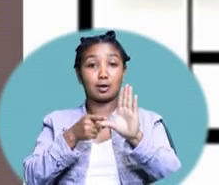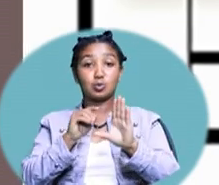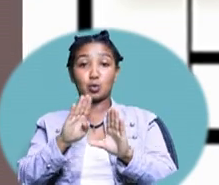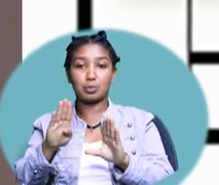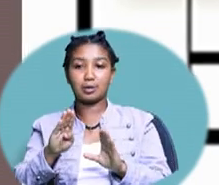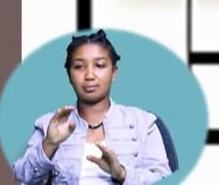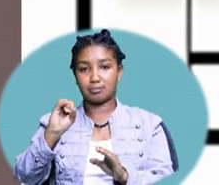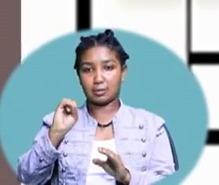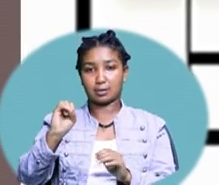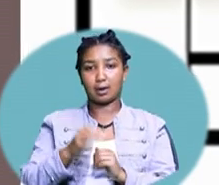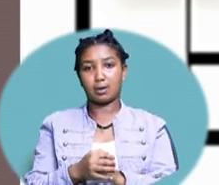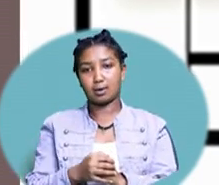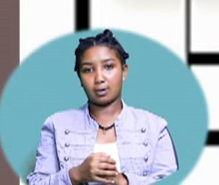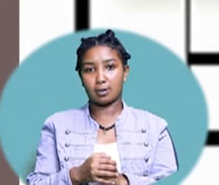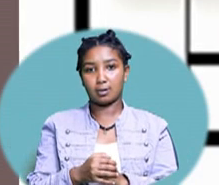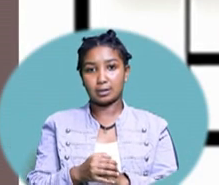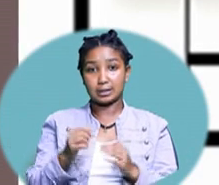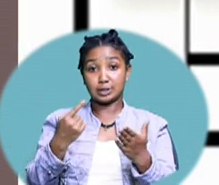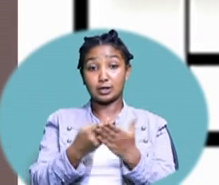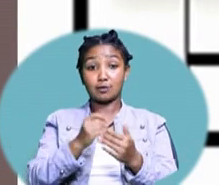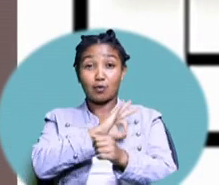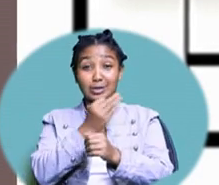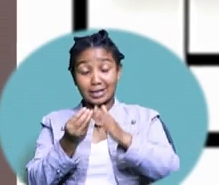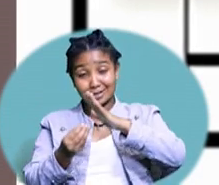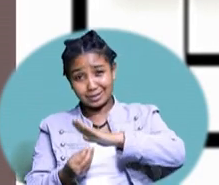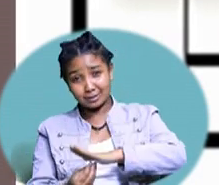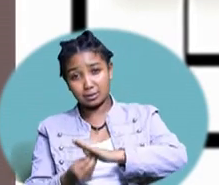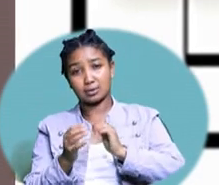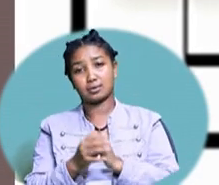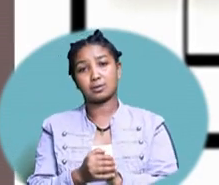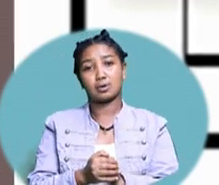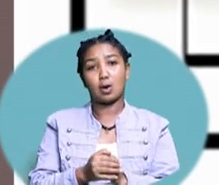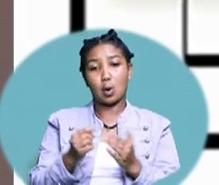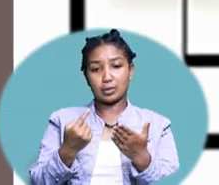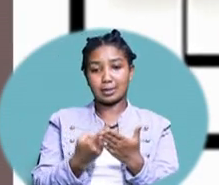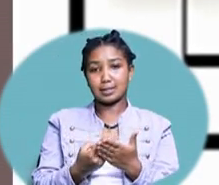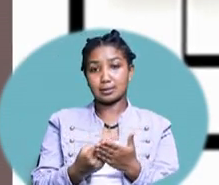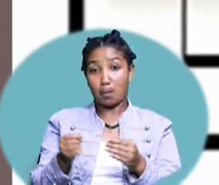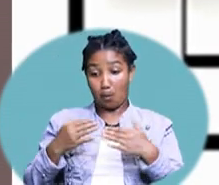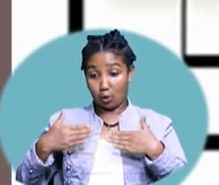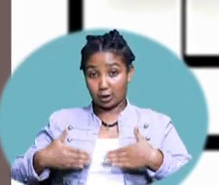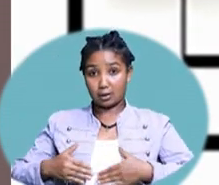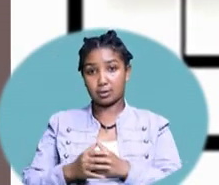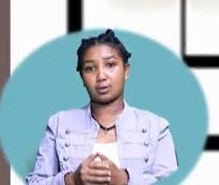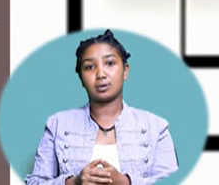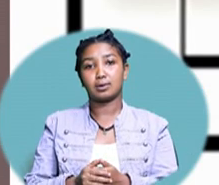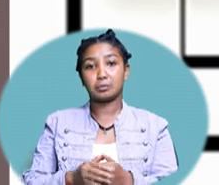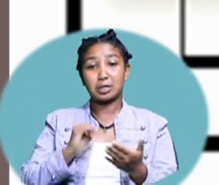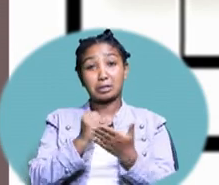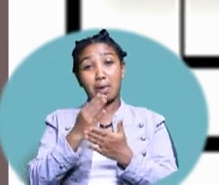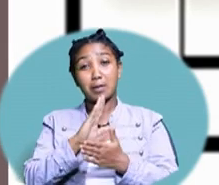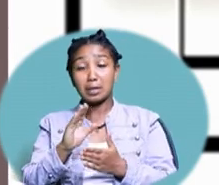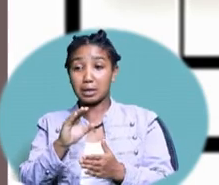be theta. As this force is exerted on this massive body, it